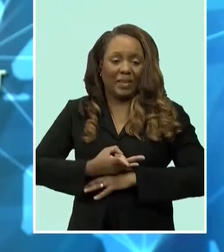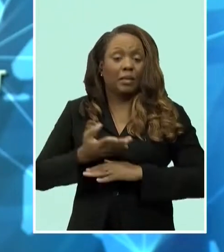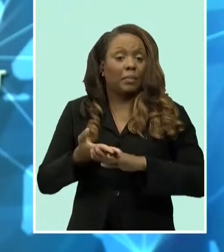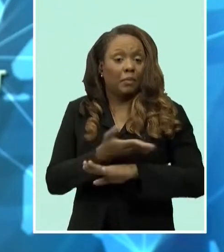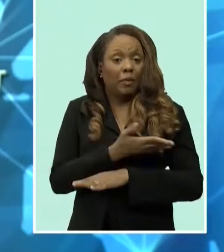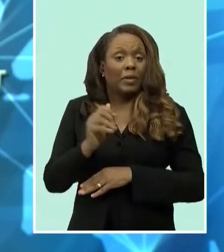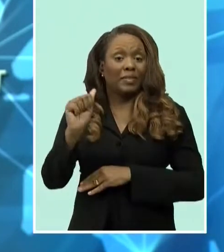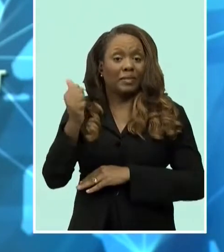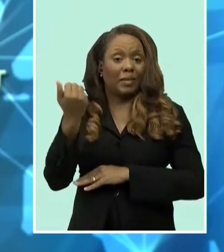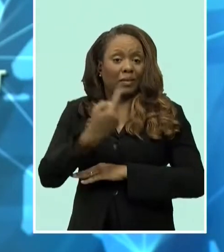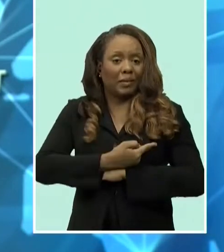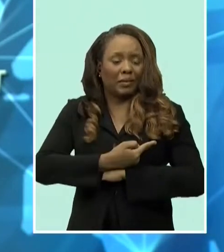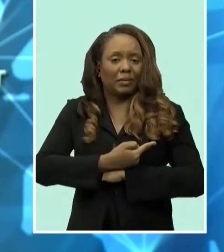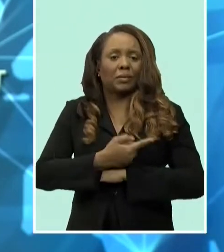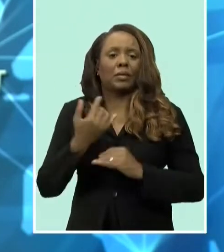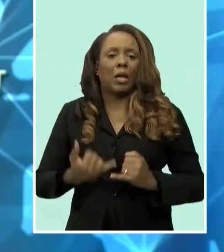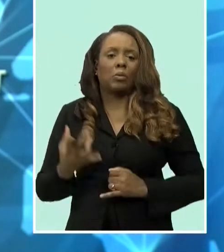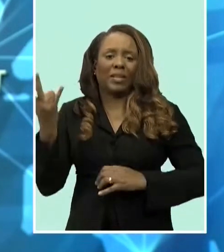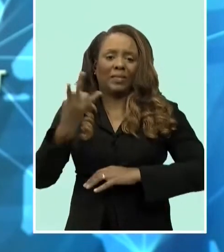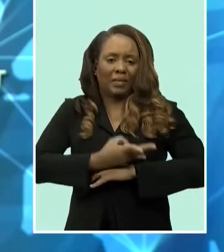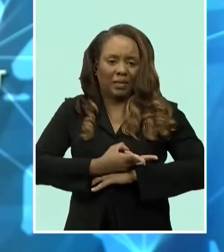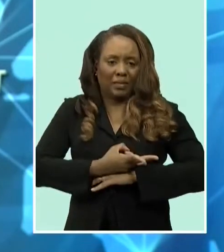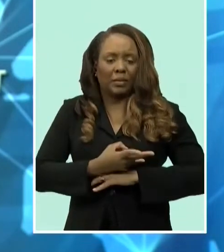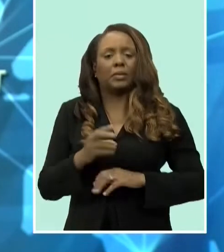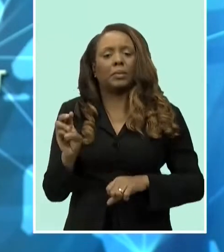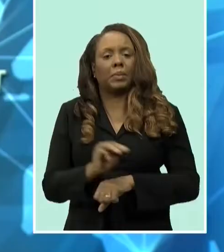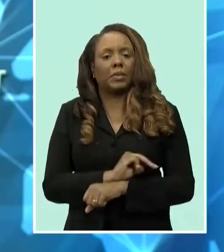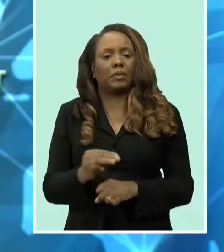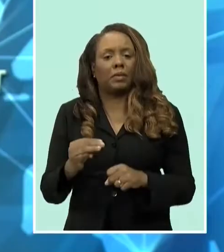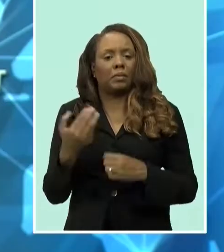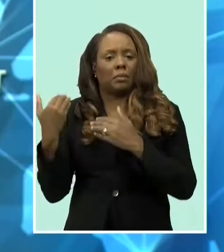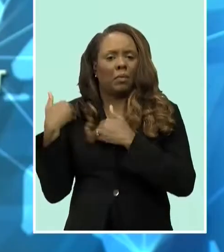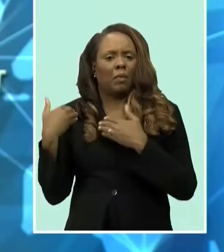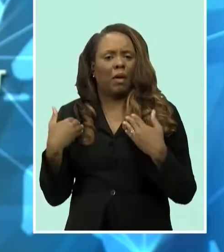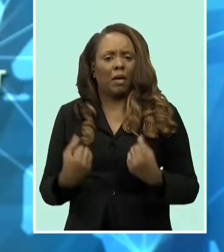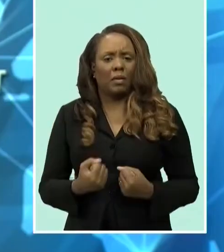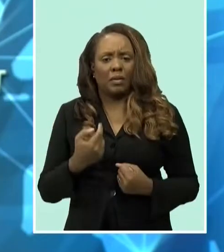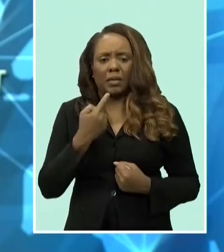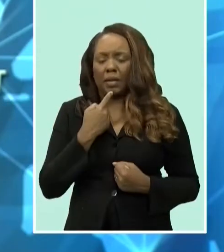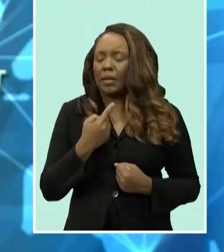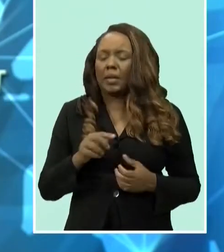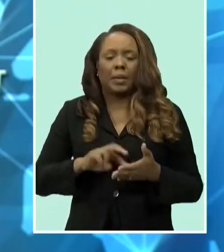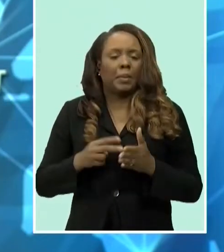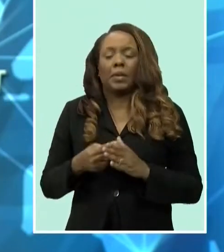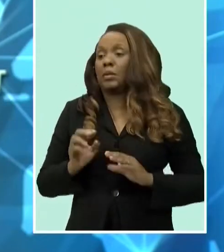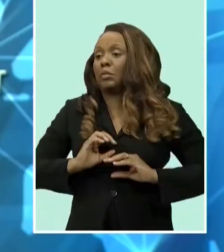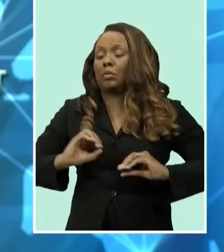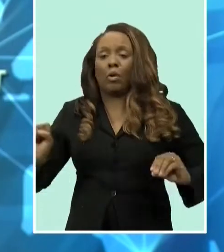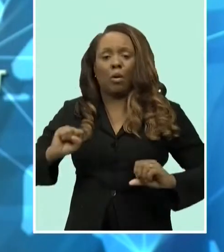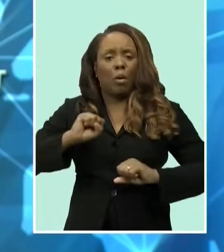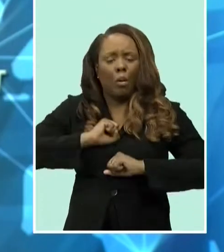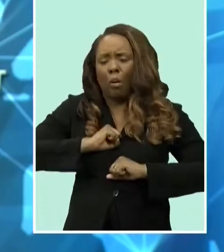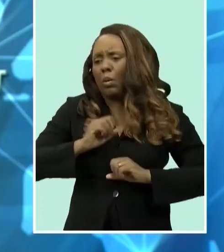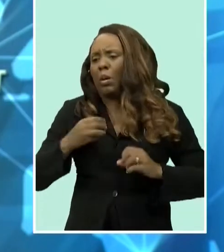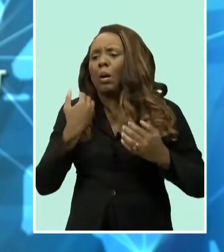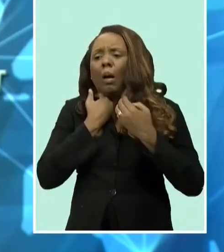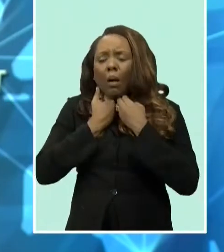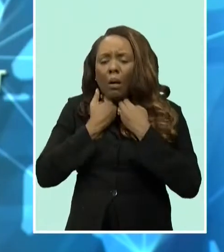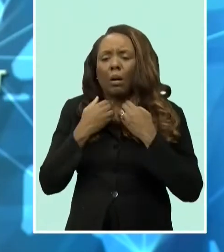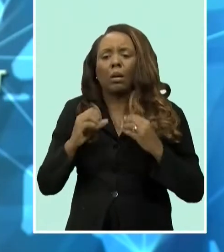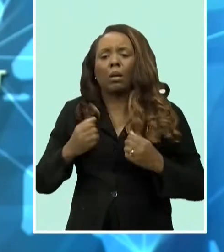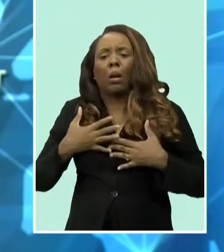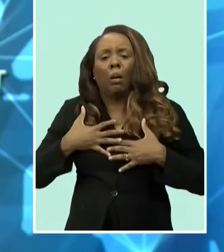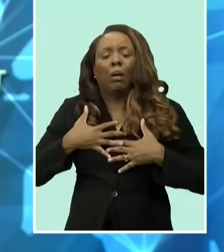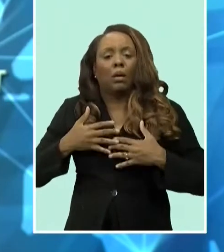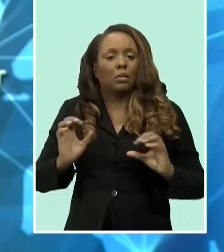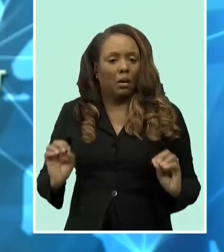10 days. In a statement, the Ministry of Health notes the individual must be asymptomatic or showing improving symptoms for 3 days